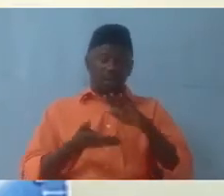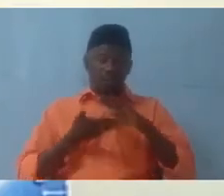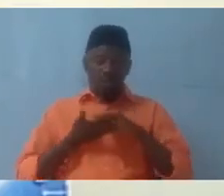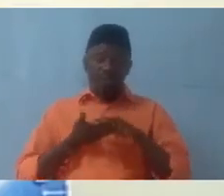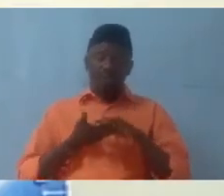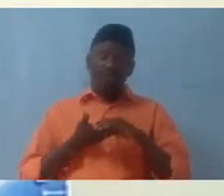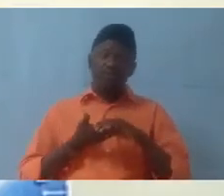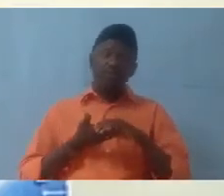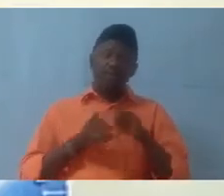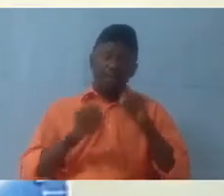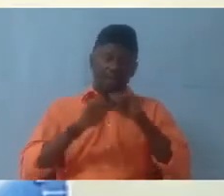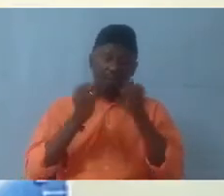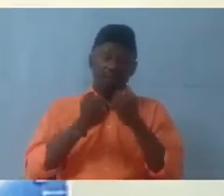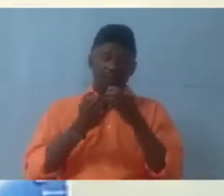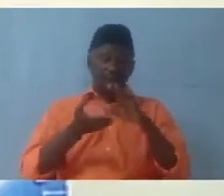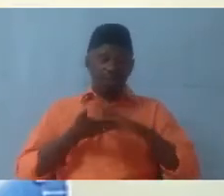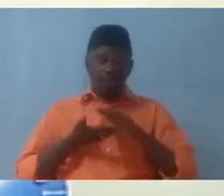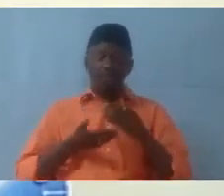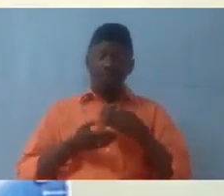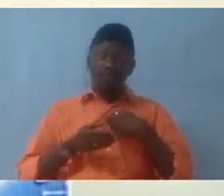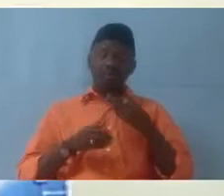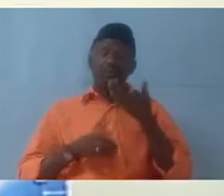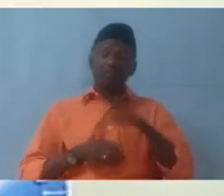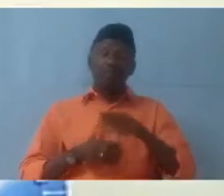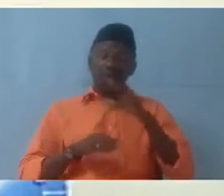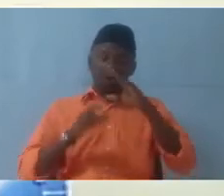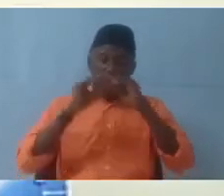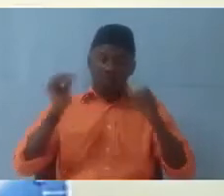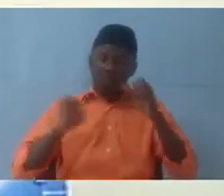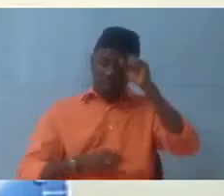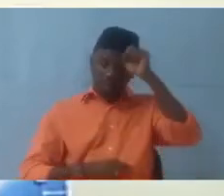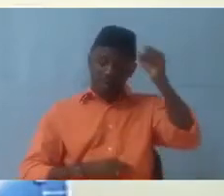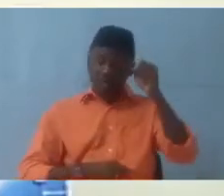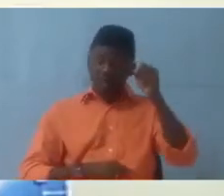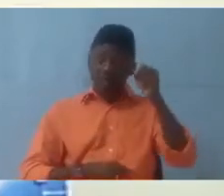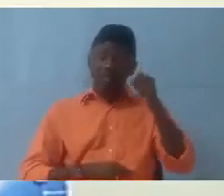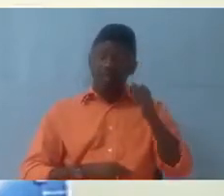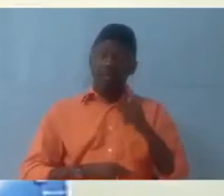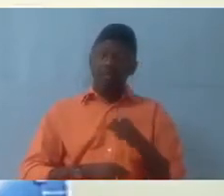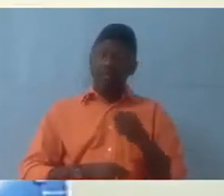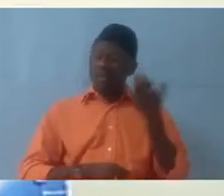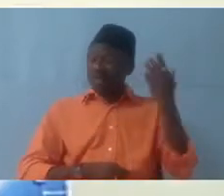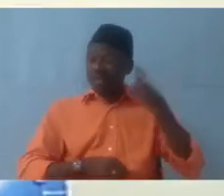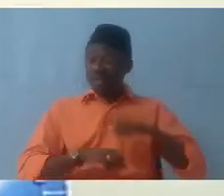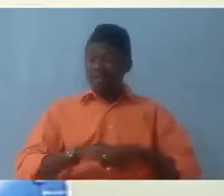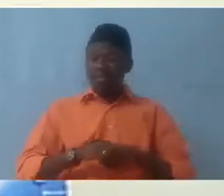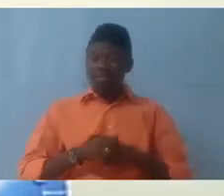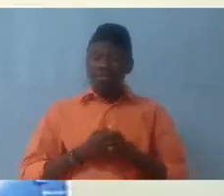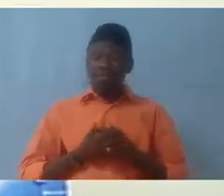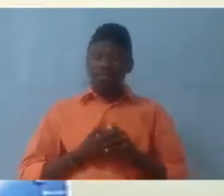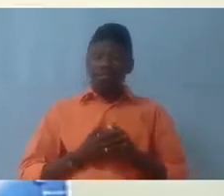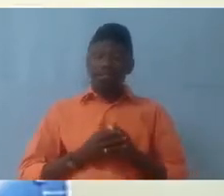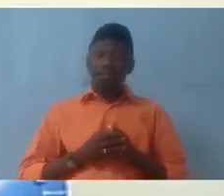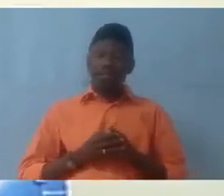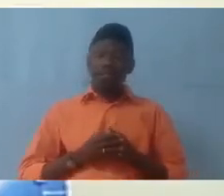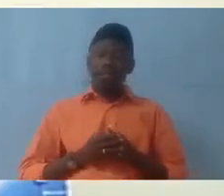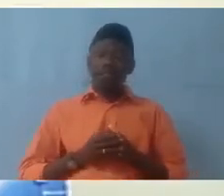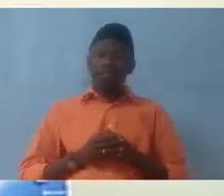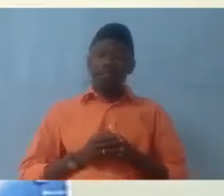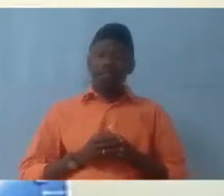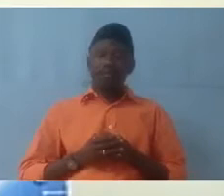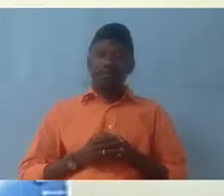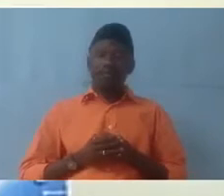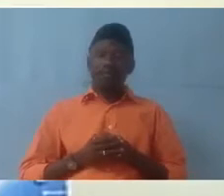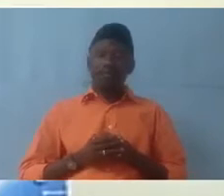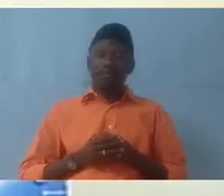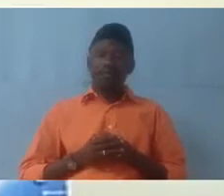time. Lima waxe rek ne lolu bata xel bimu joge ci officer bi don prosecute mbir mi ci waxtu wowo.